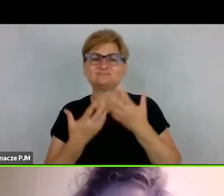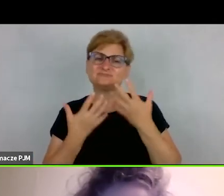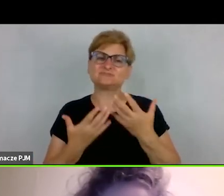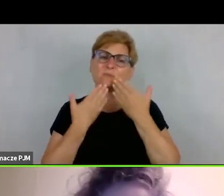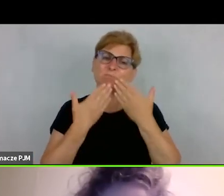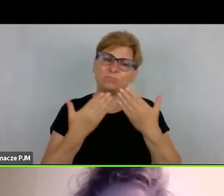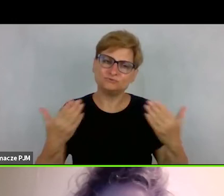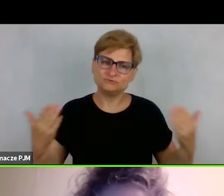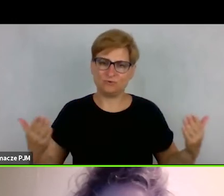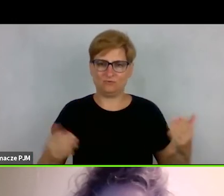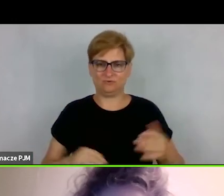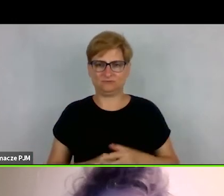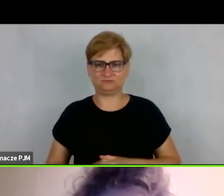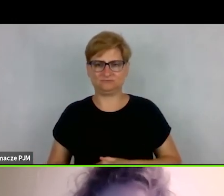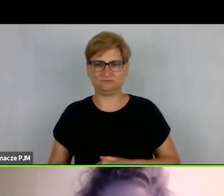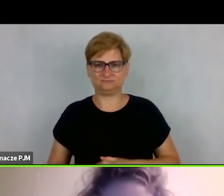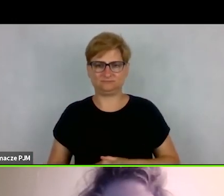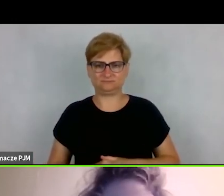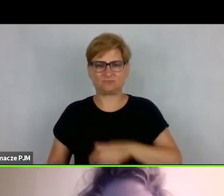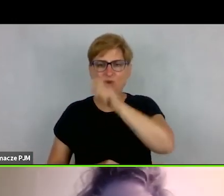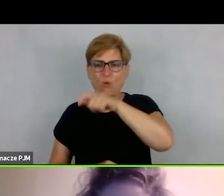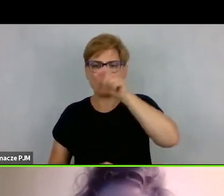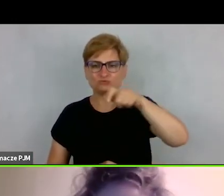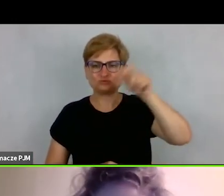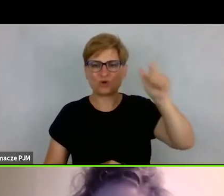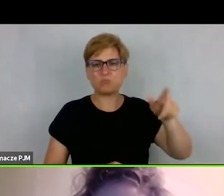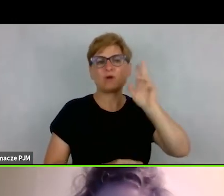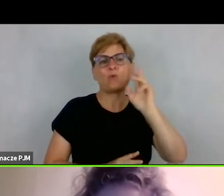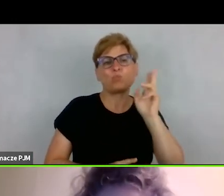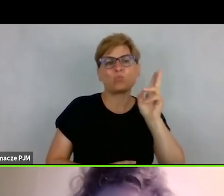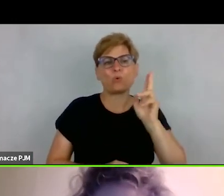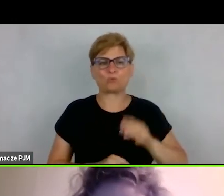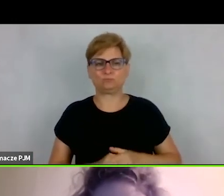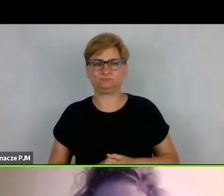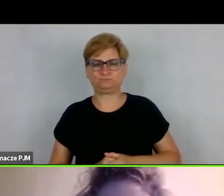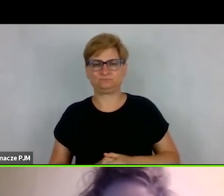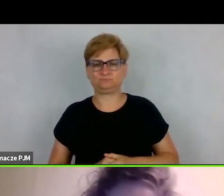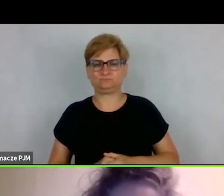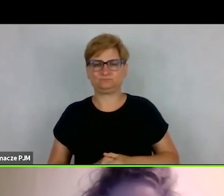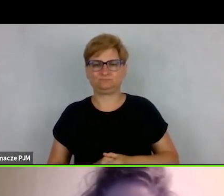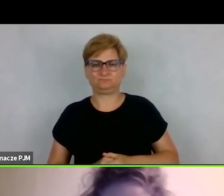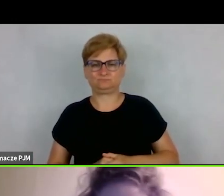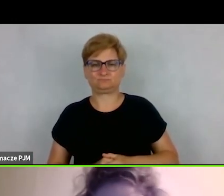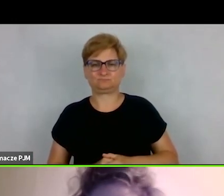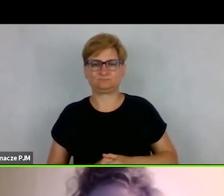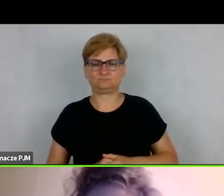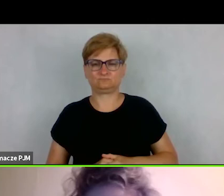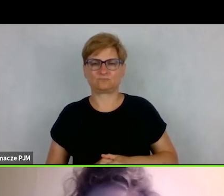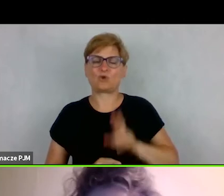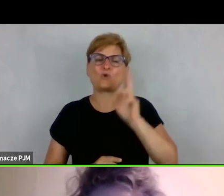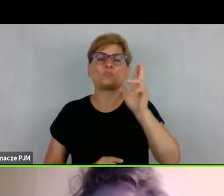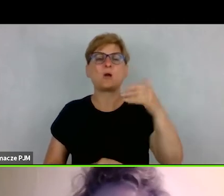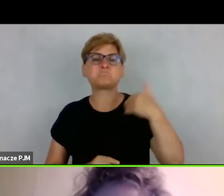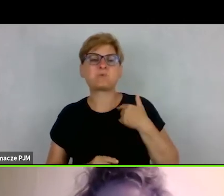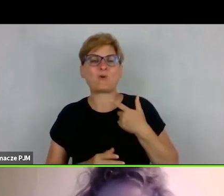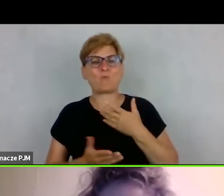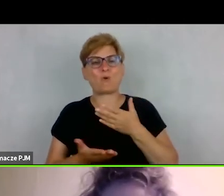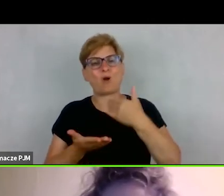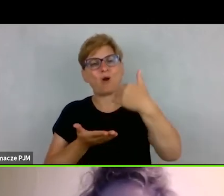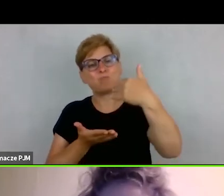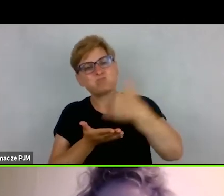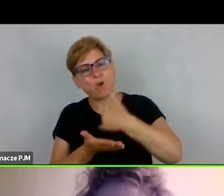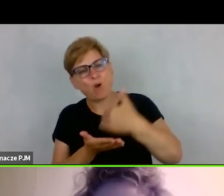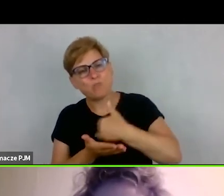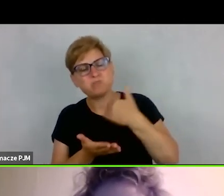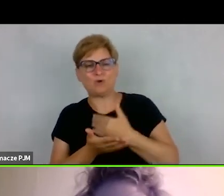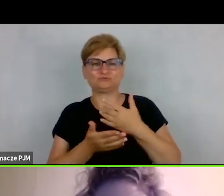meeting possible for everyone to understand. So Maria Harmast, who translated into to Polish